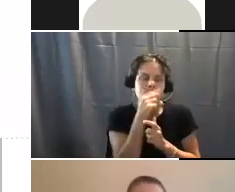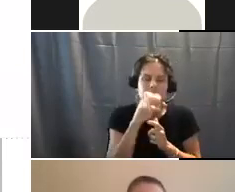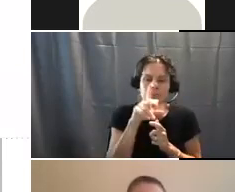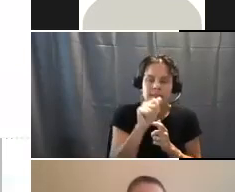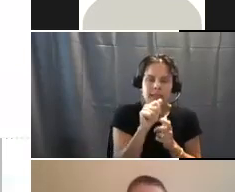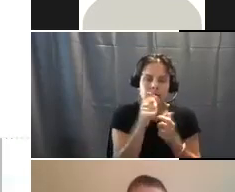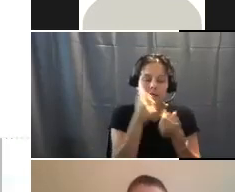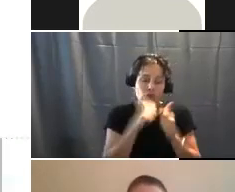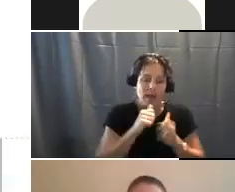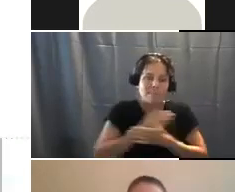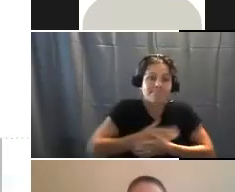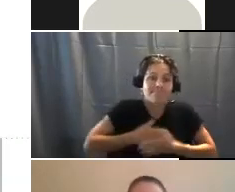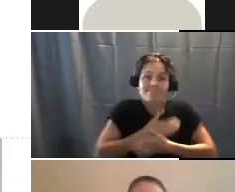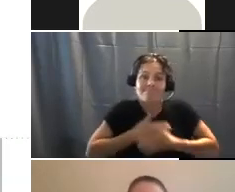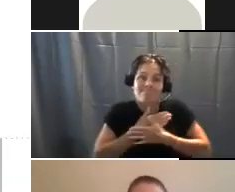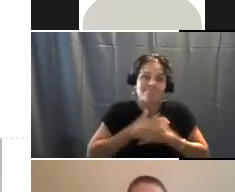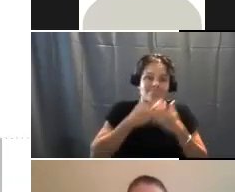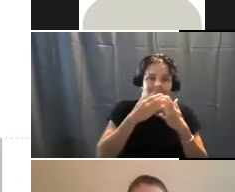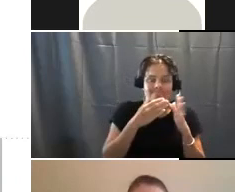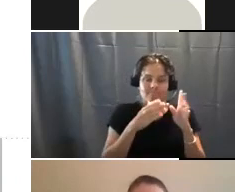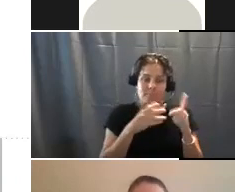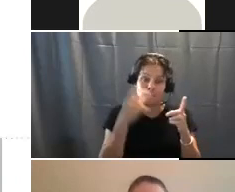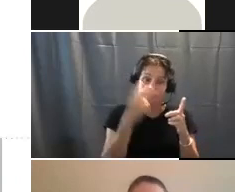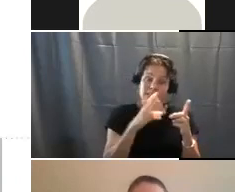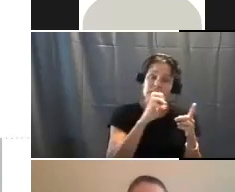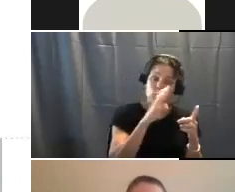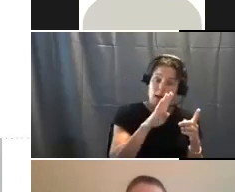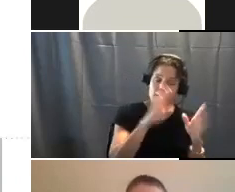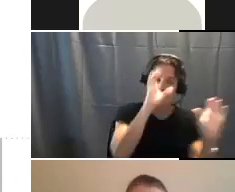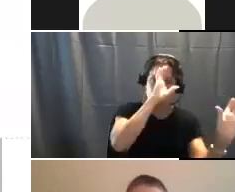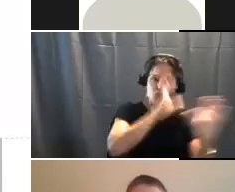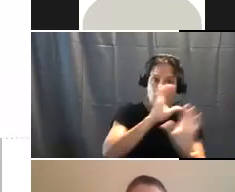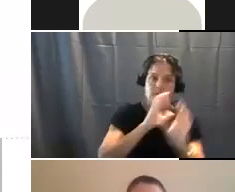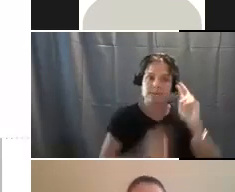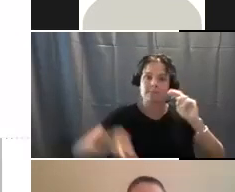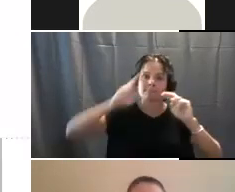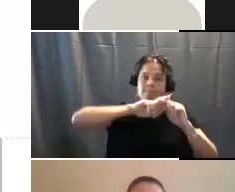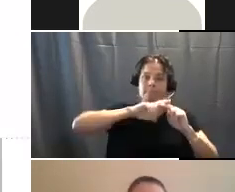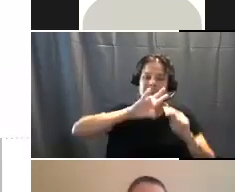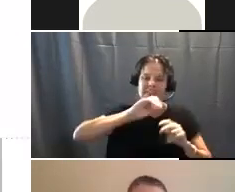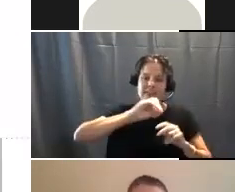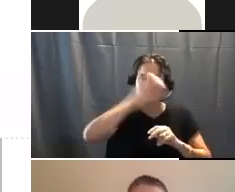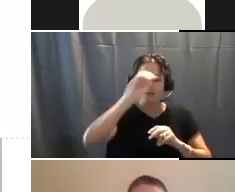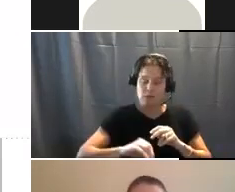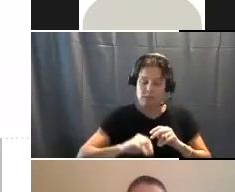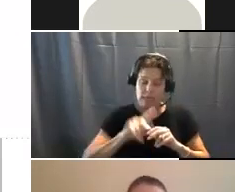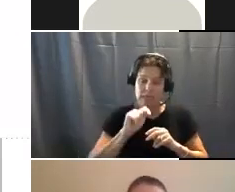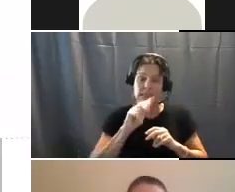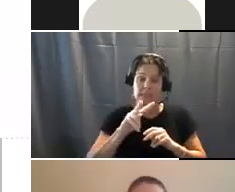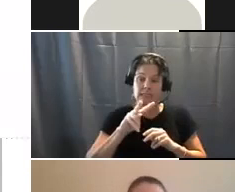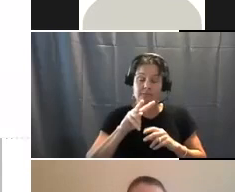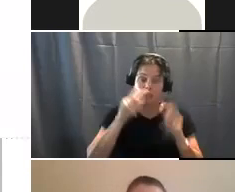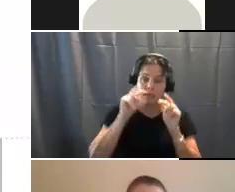stages of the pandemic, we still see web browsing increase by 70%, followed by TV viewing increasing